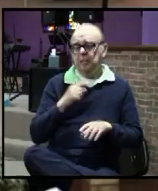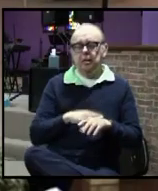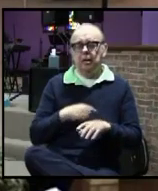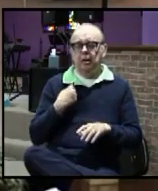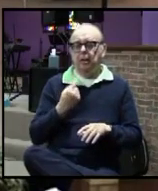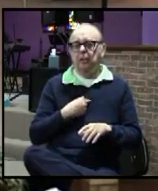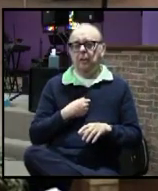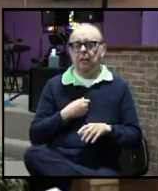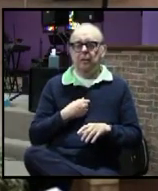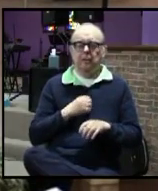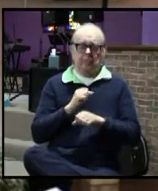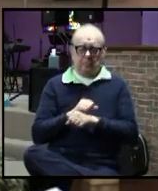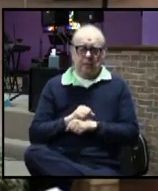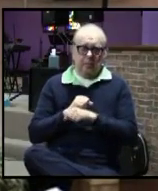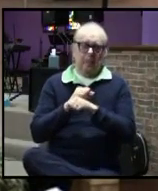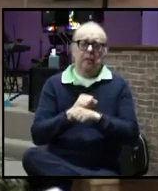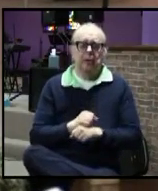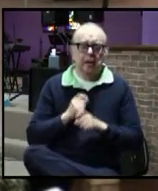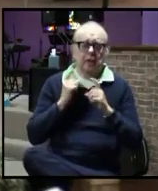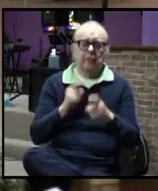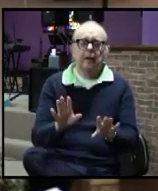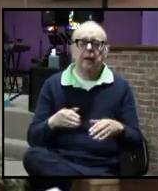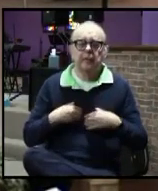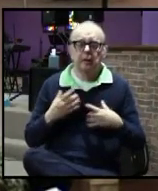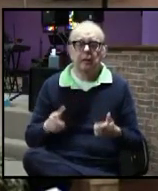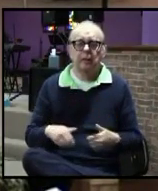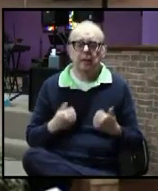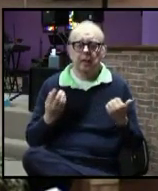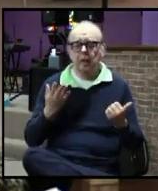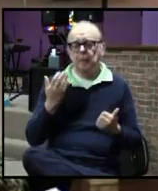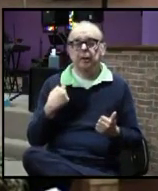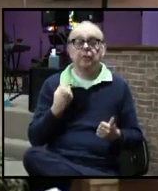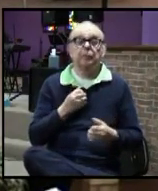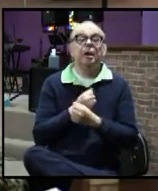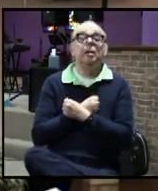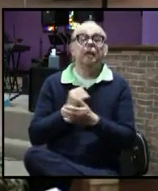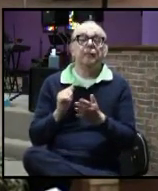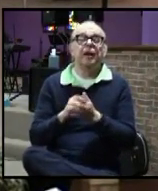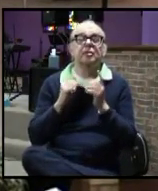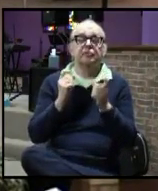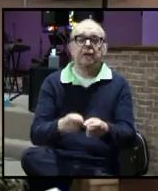So many times we are enslaved by the sin that we have in our life because we love it.